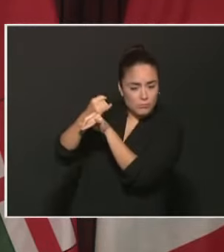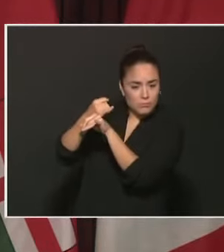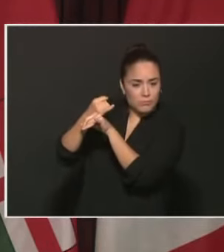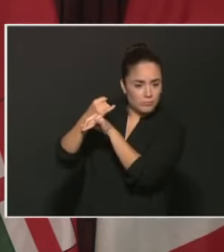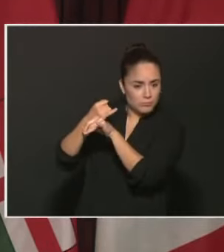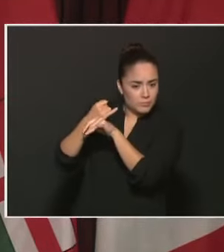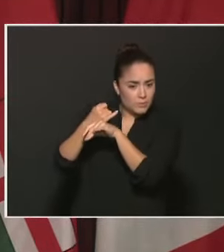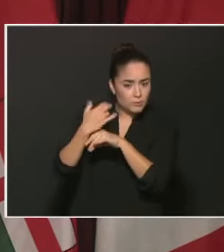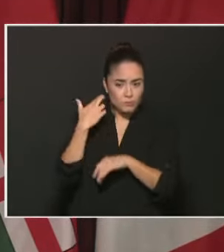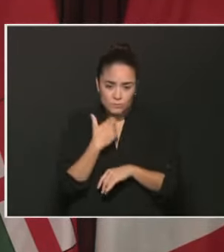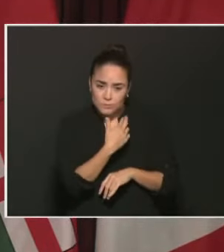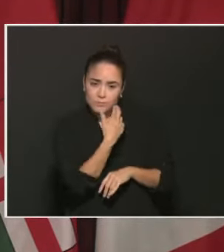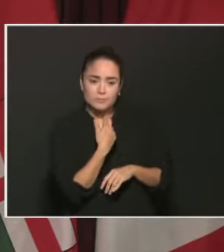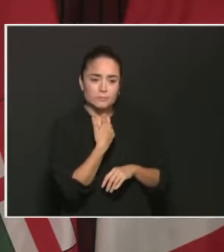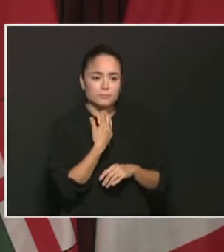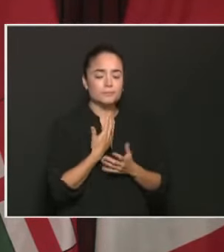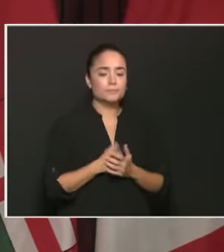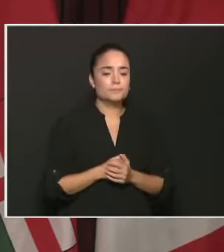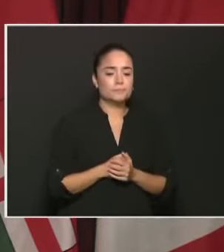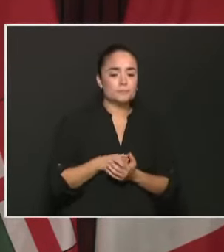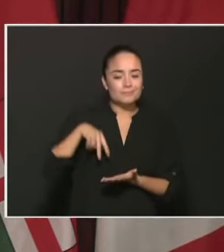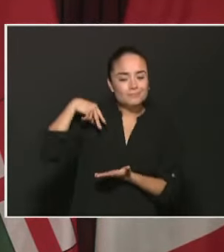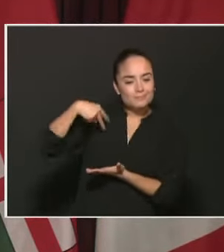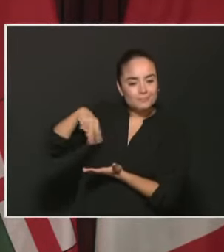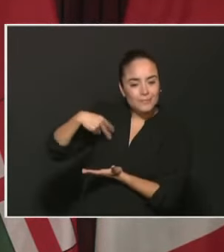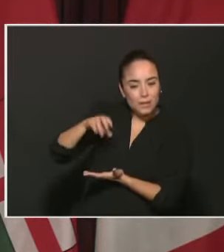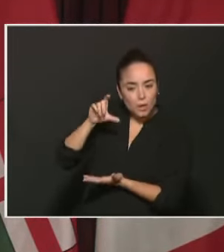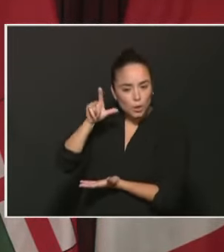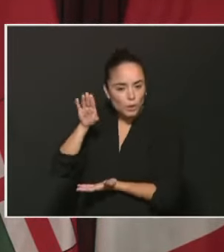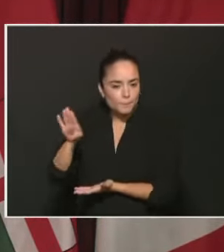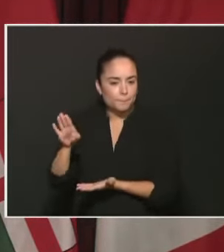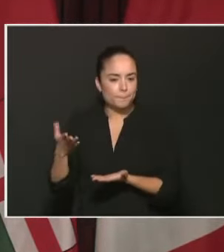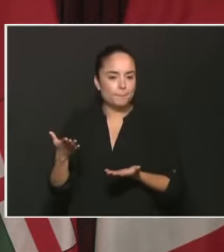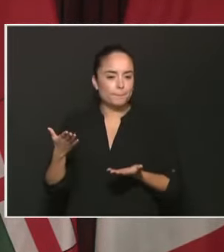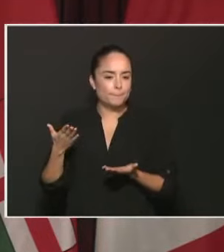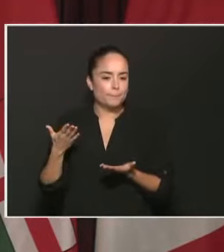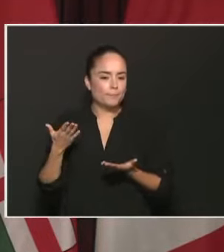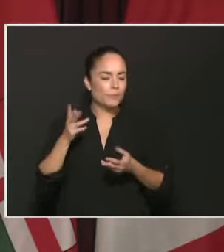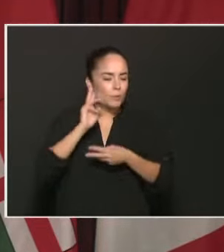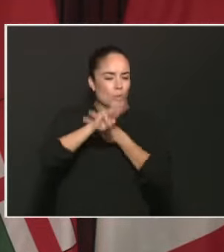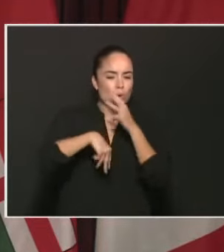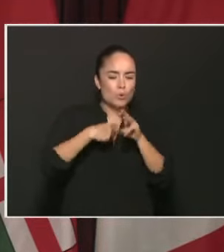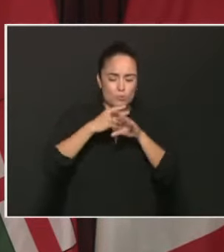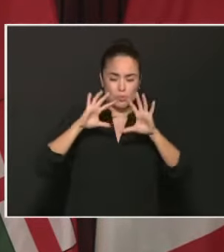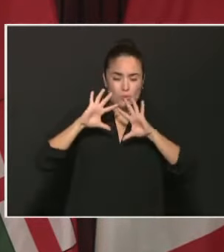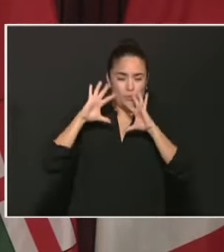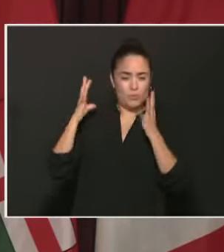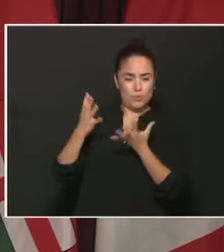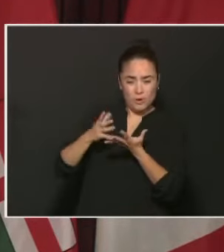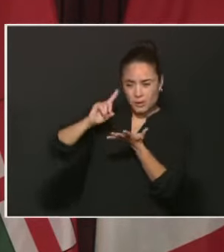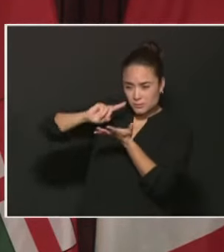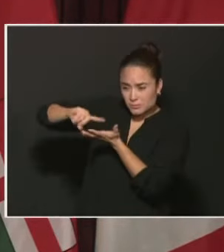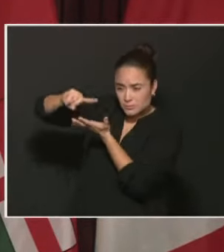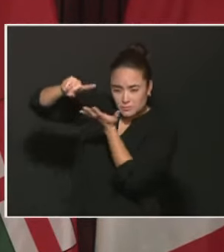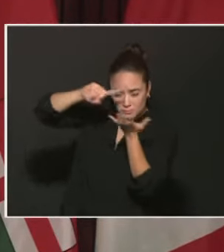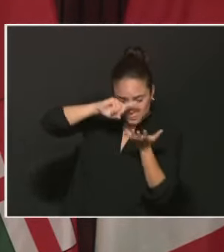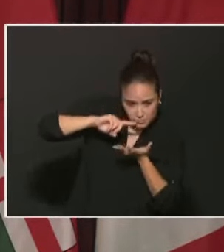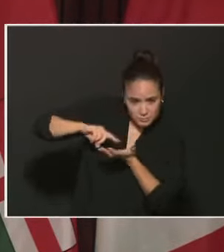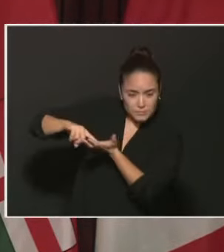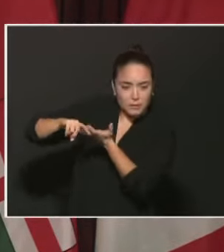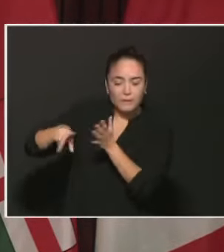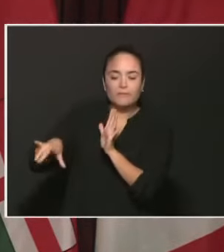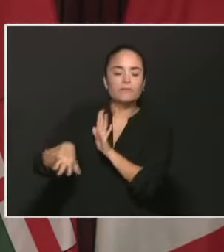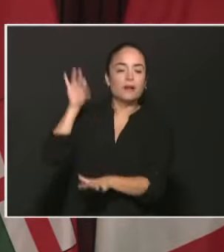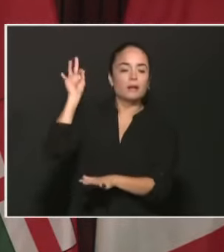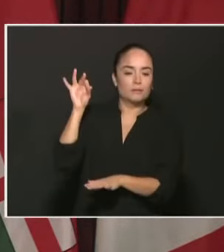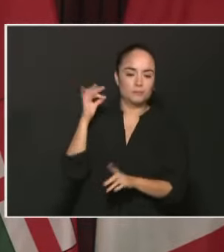nightclubs at that time, without verification processes, were high-risk venues, and with that body of evidence,